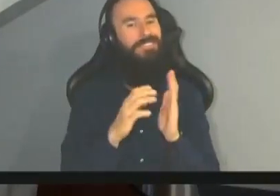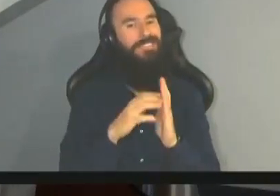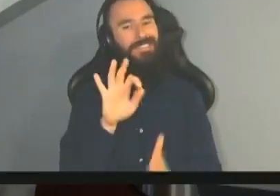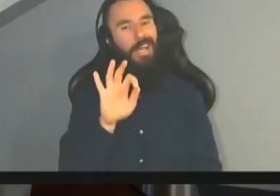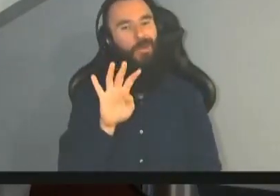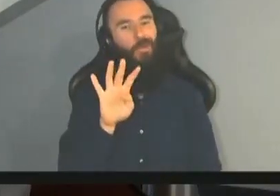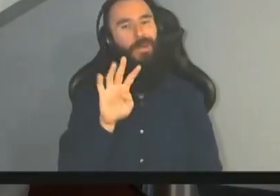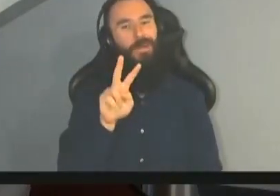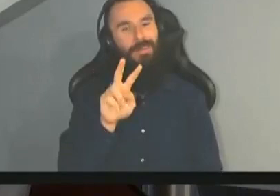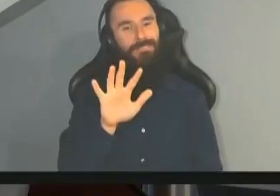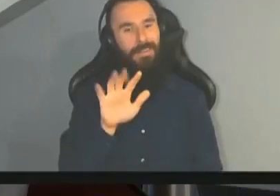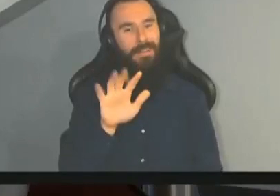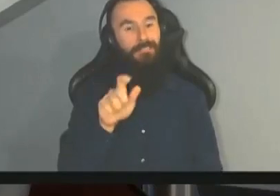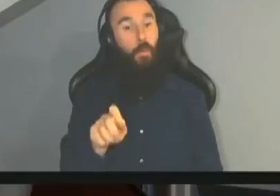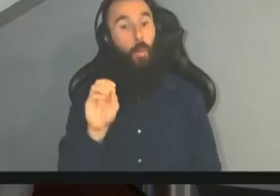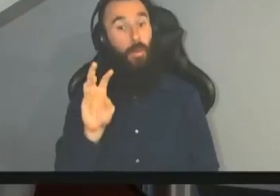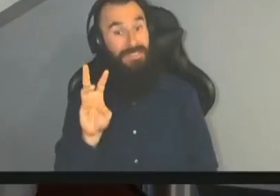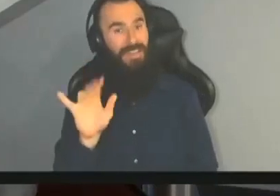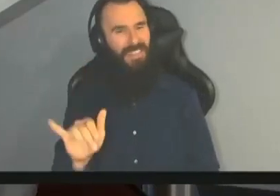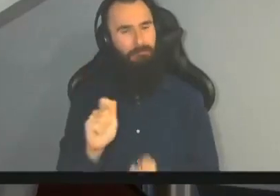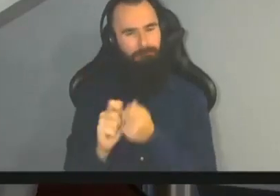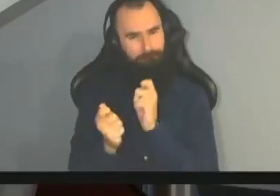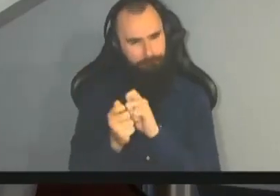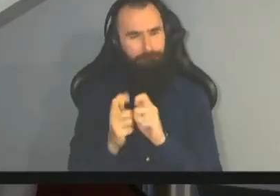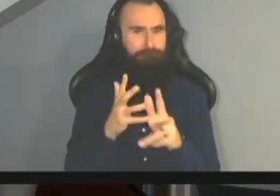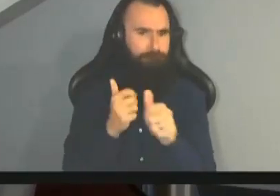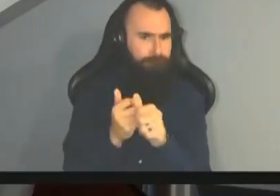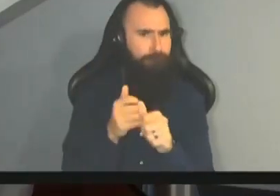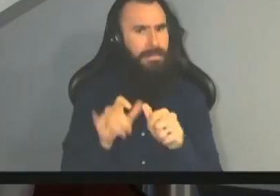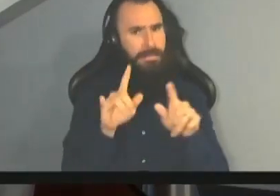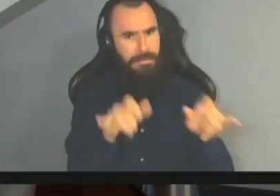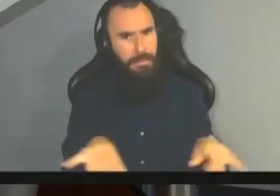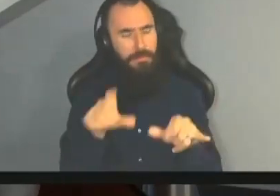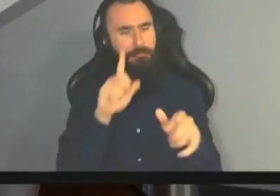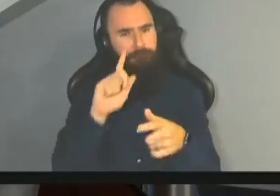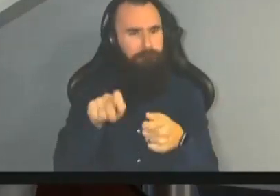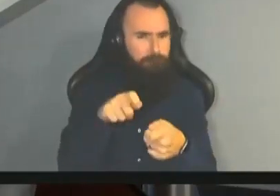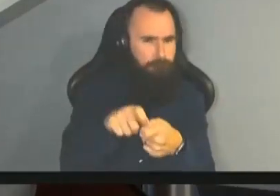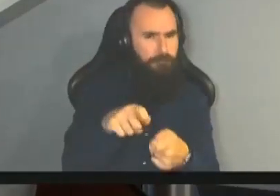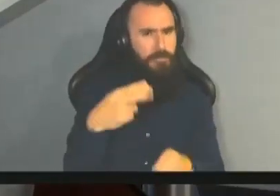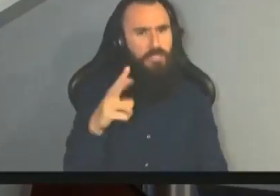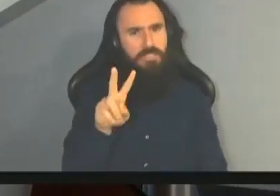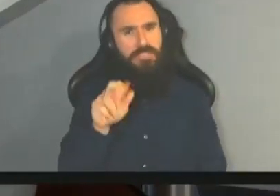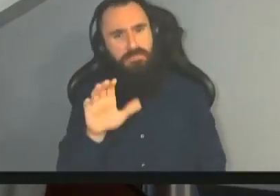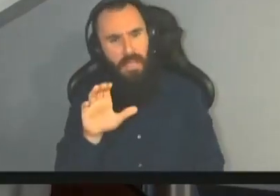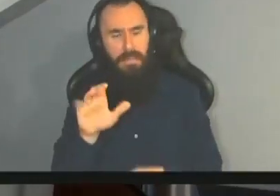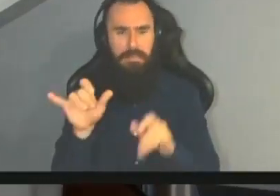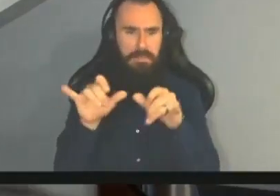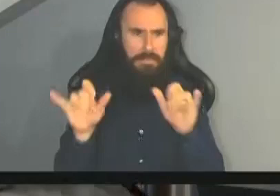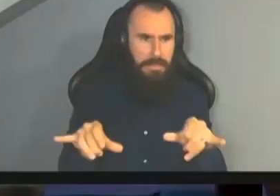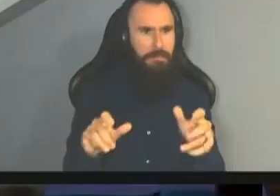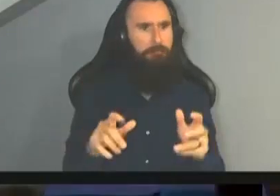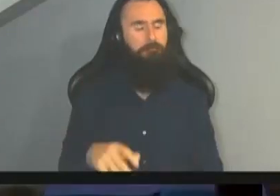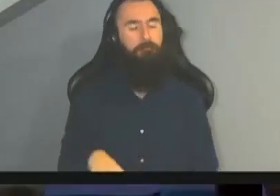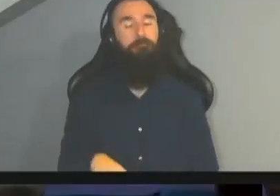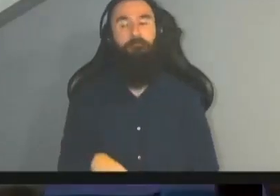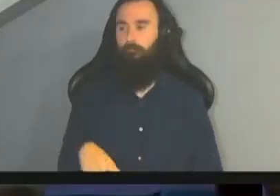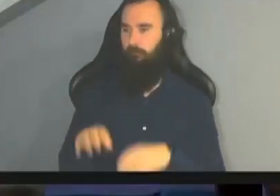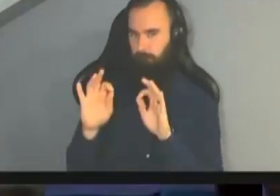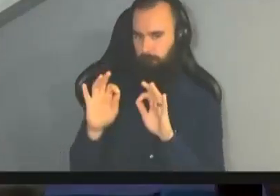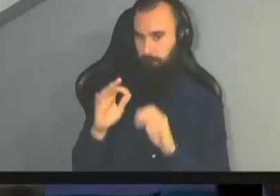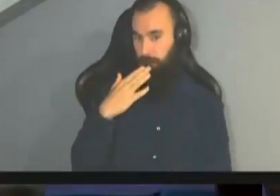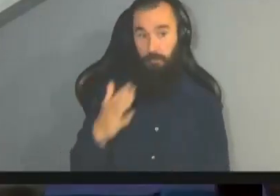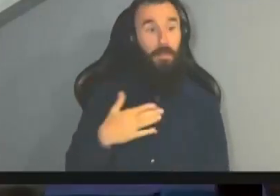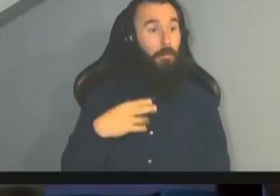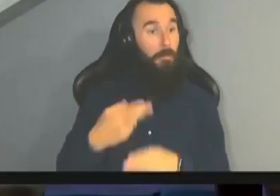925.06, setbacks, to update the standards for certain HVAC equipment and setbacks. Thank you. My name is